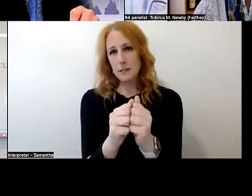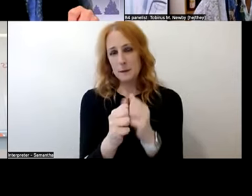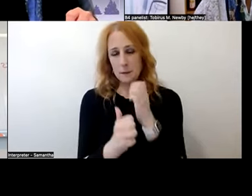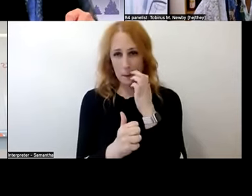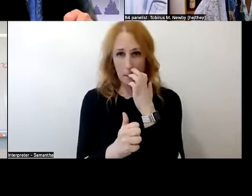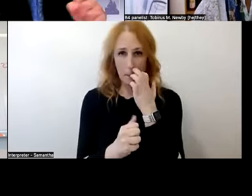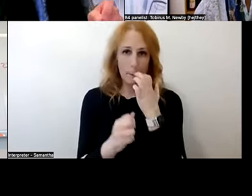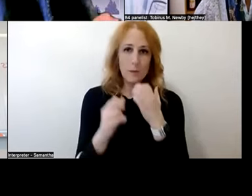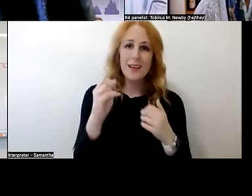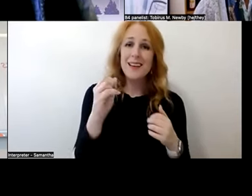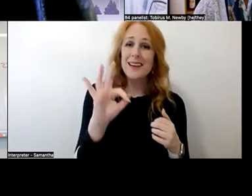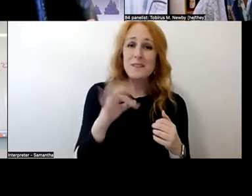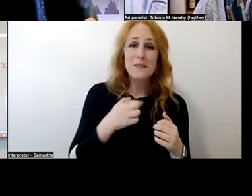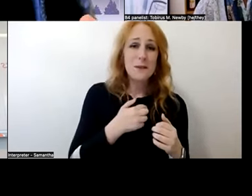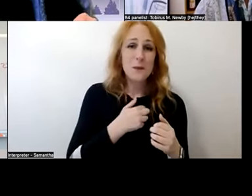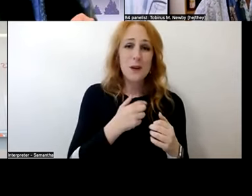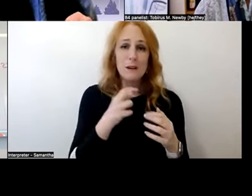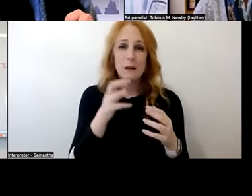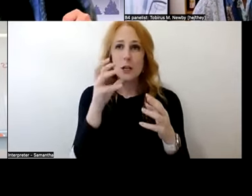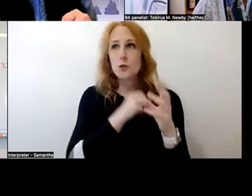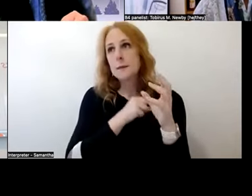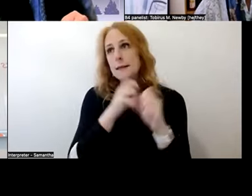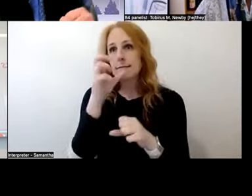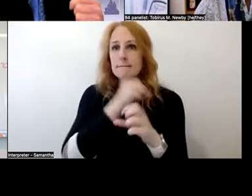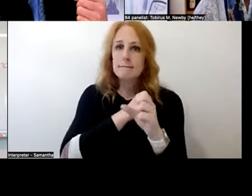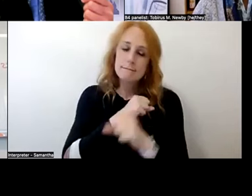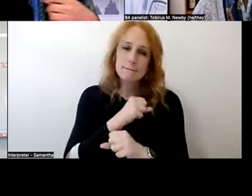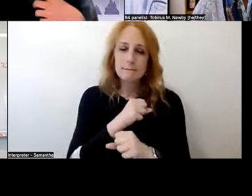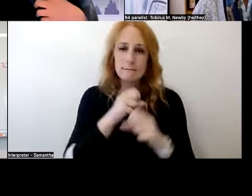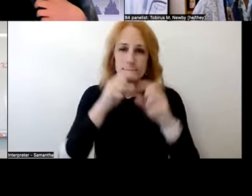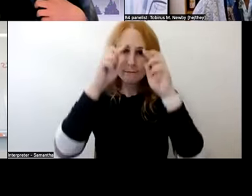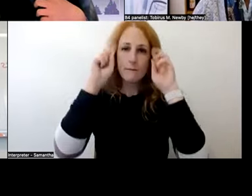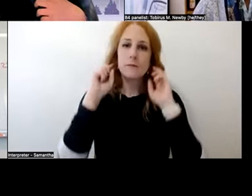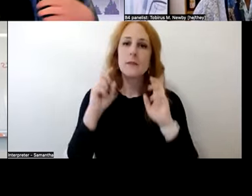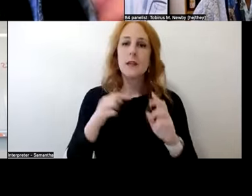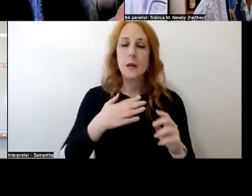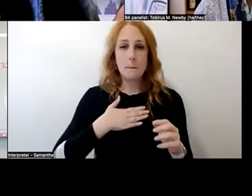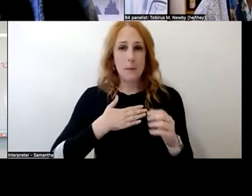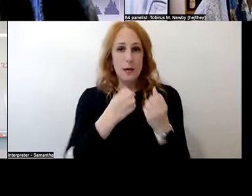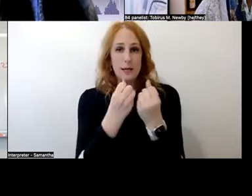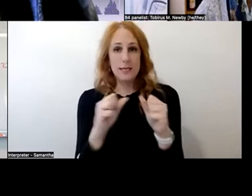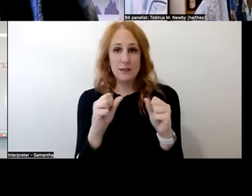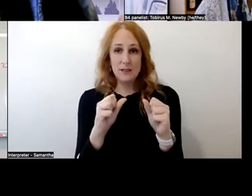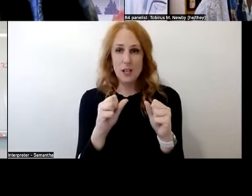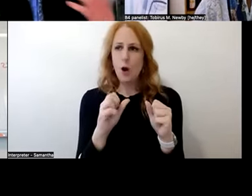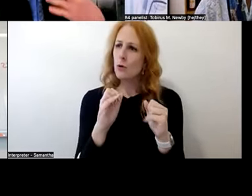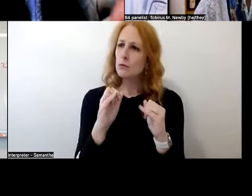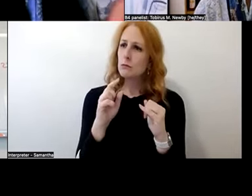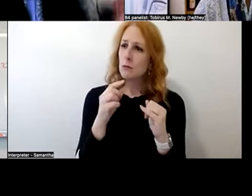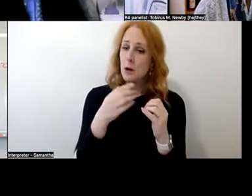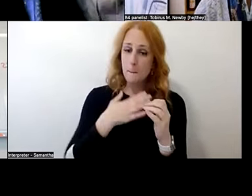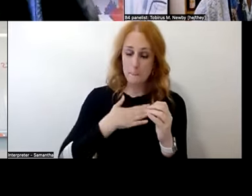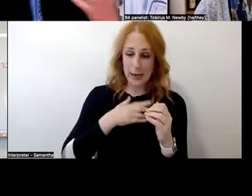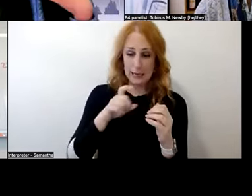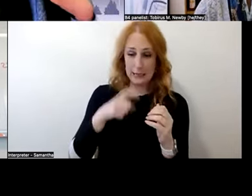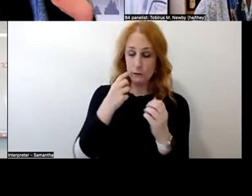we're making assumptions, right, and that my safety needs are the same as yours, they might